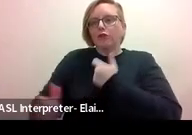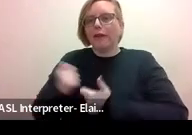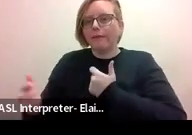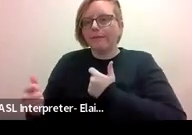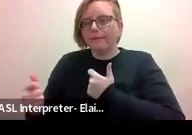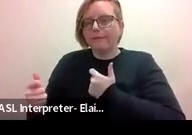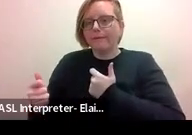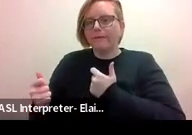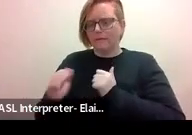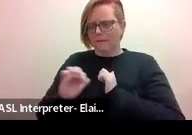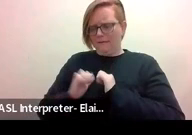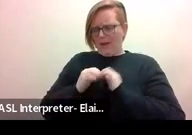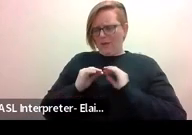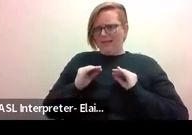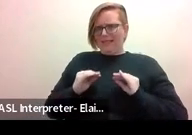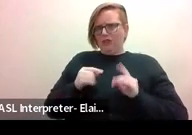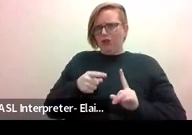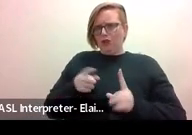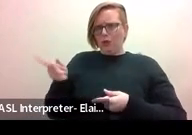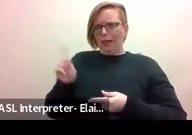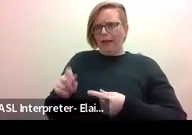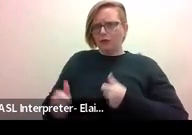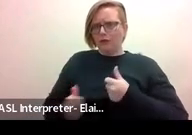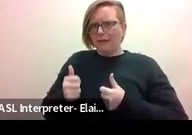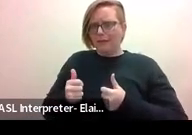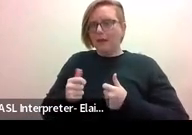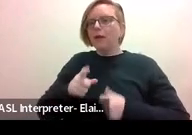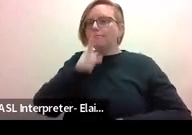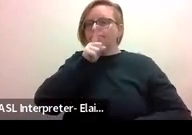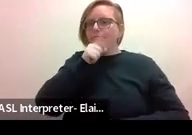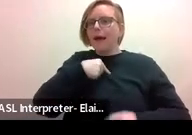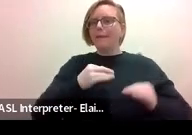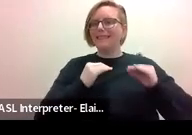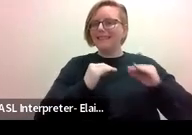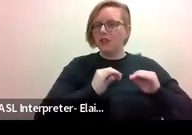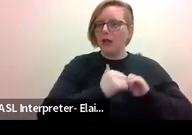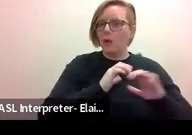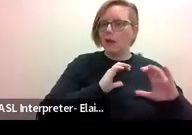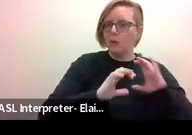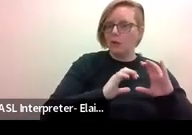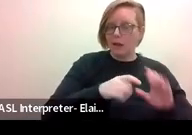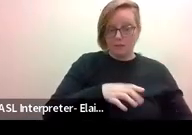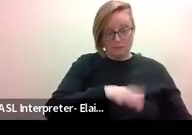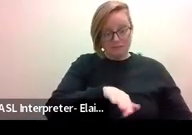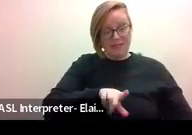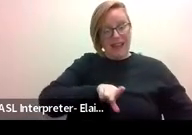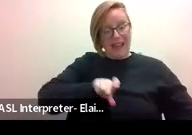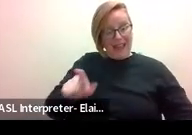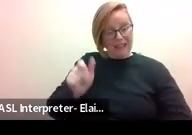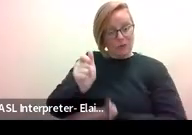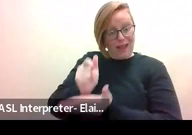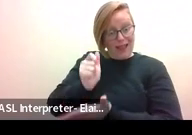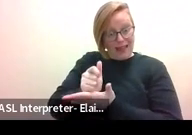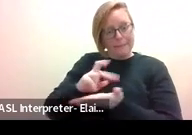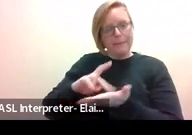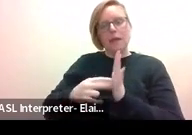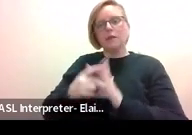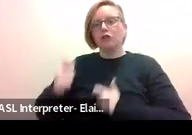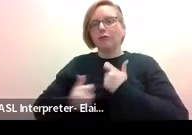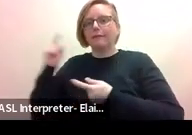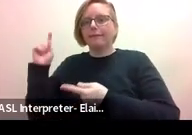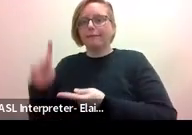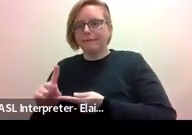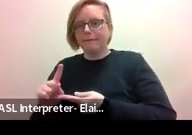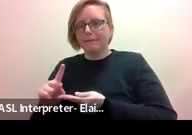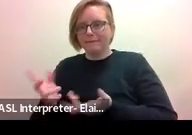her to reduce instances of aggression. I was teaching her to communicate, right? She's going to ask for help by, you know,